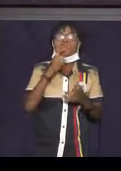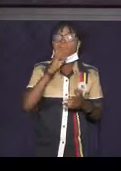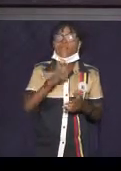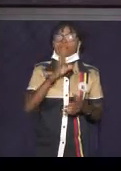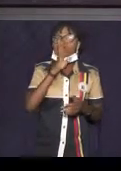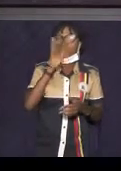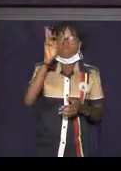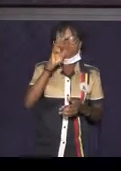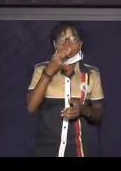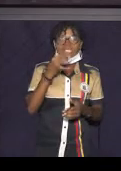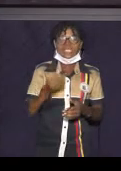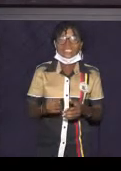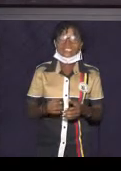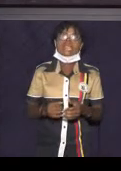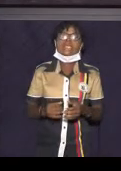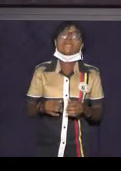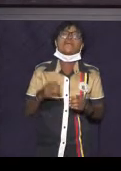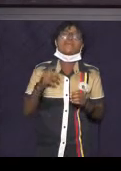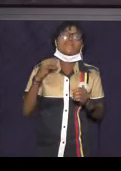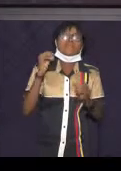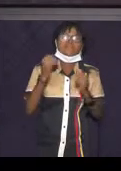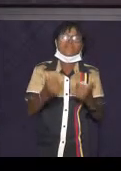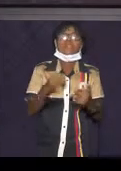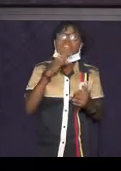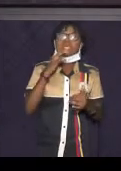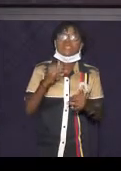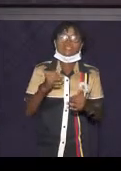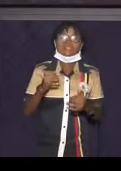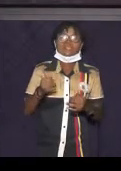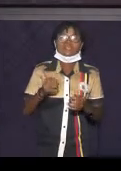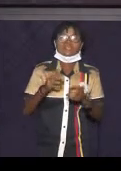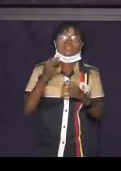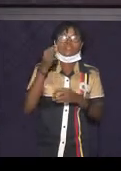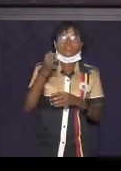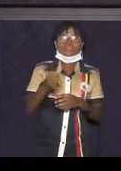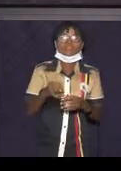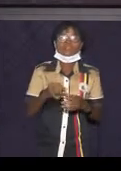future continuous. What is your answer?